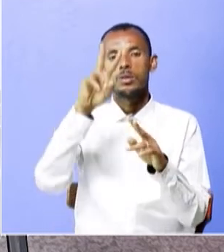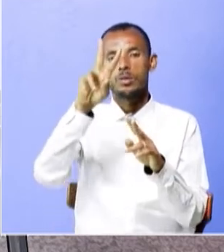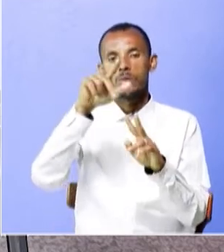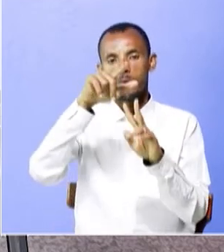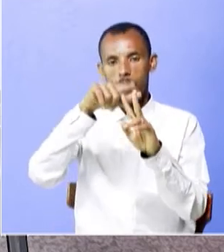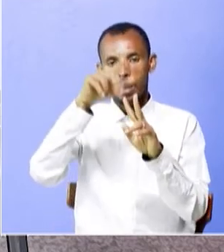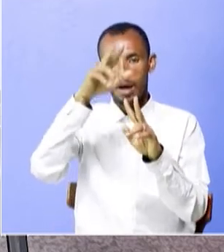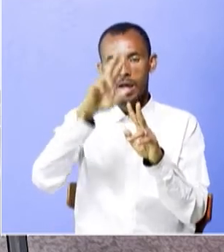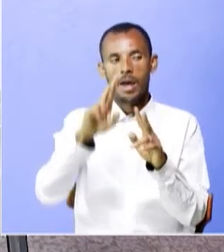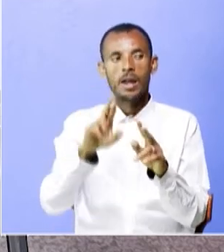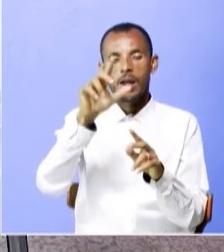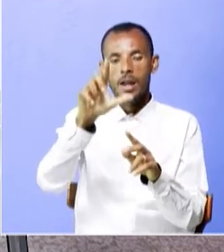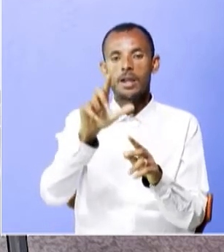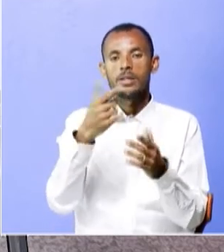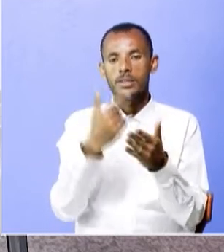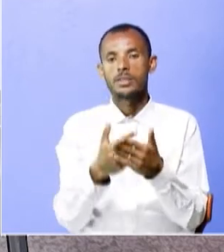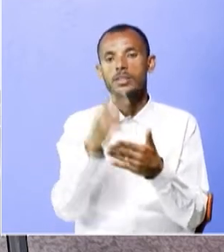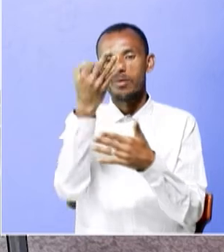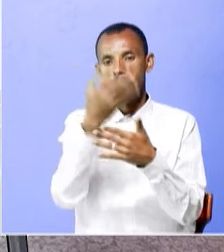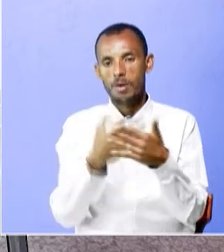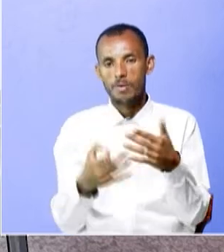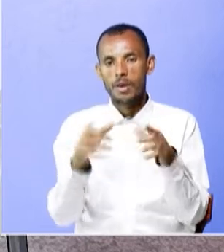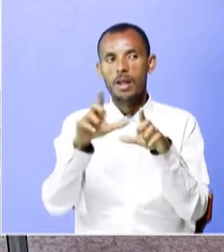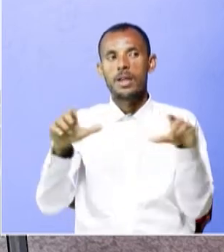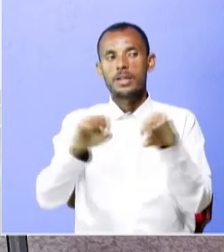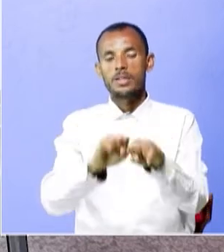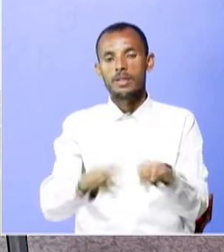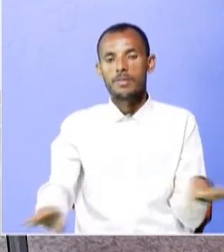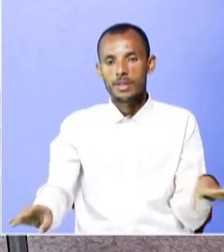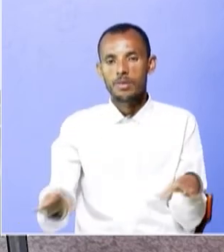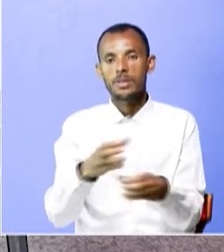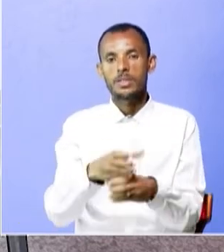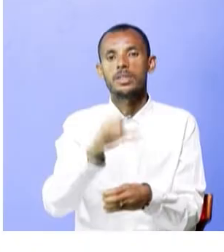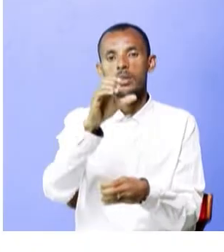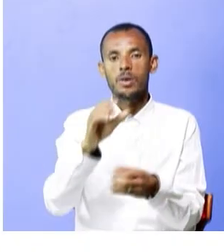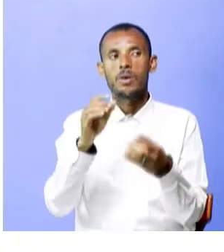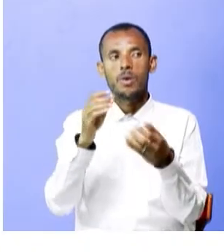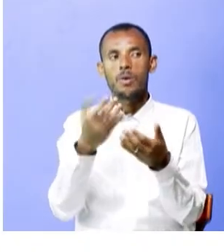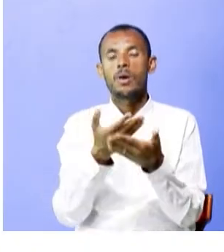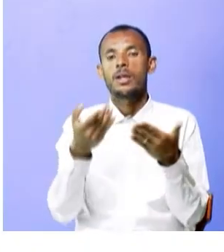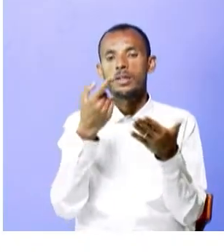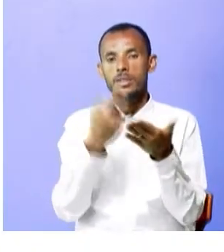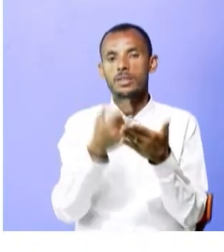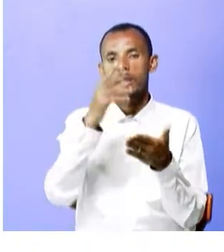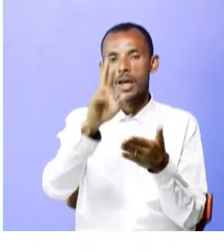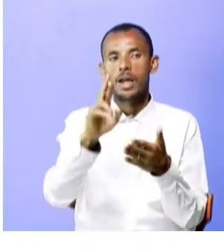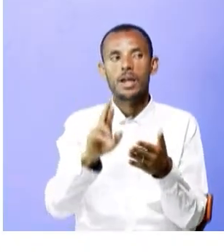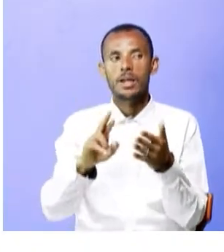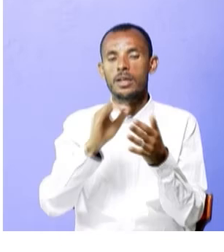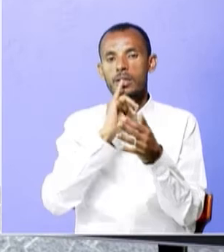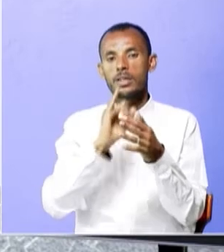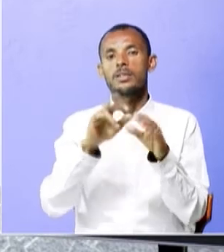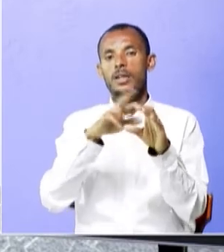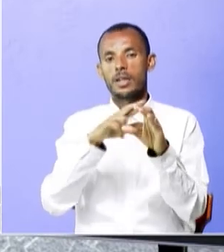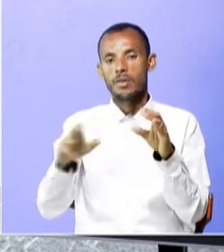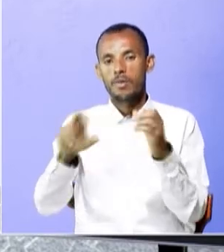L. This is the formula for a lateral surface area of a cylinder, where this r is the radius of the base,